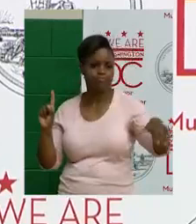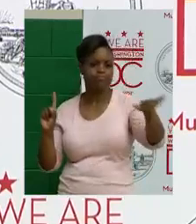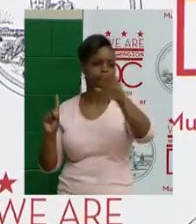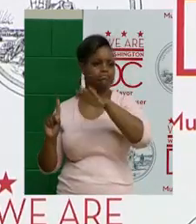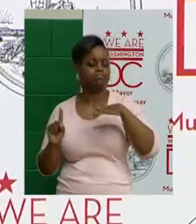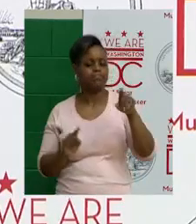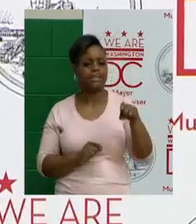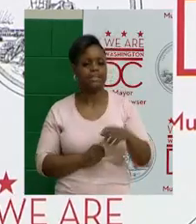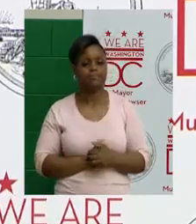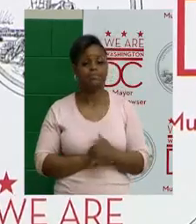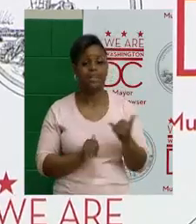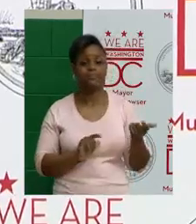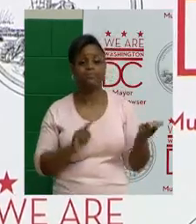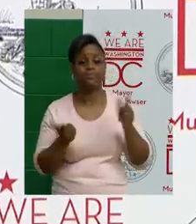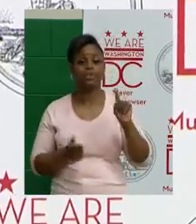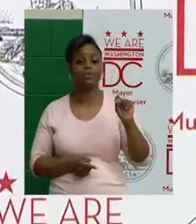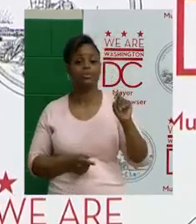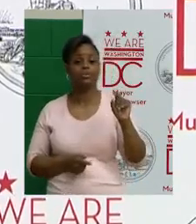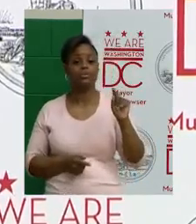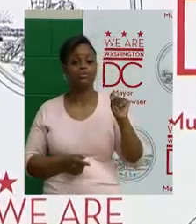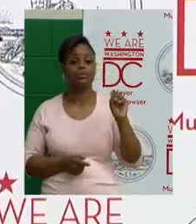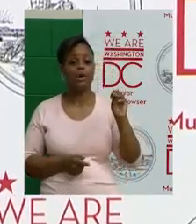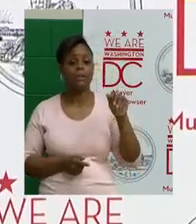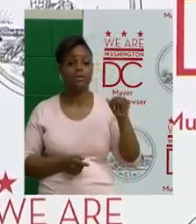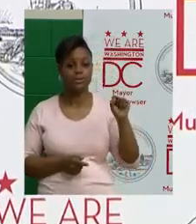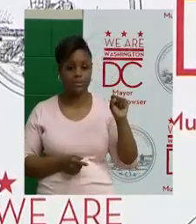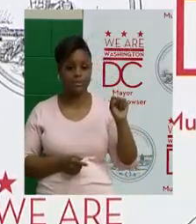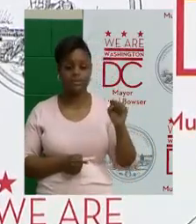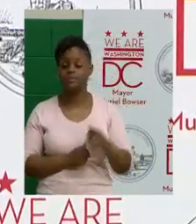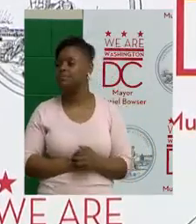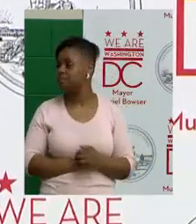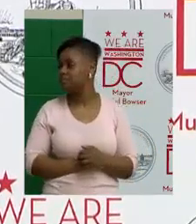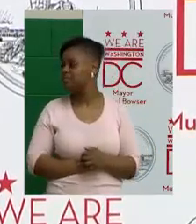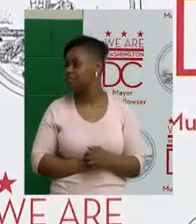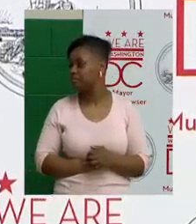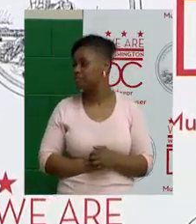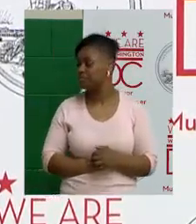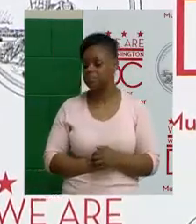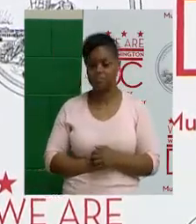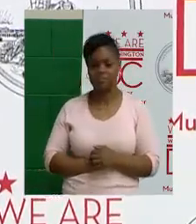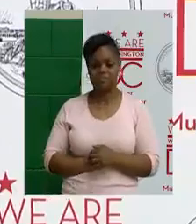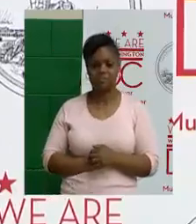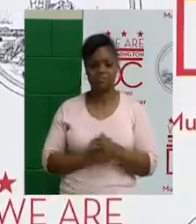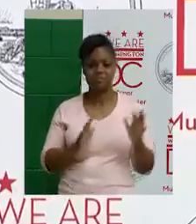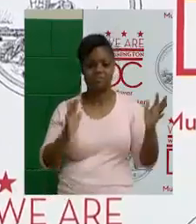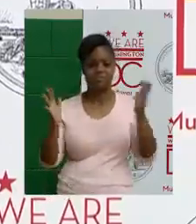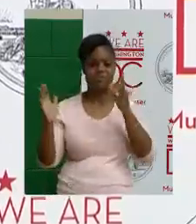back over to Tomas, who will move us to the next phase of our discussion.